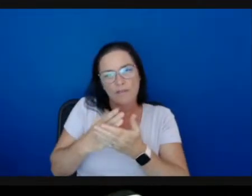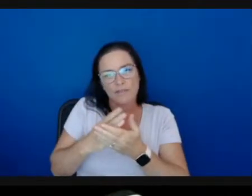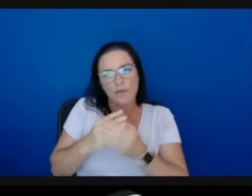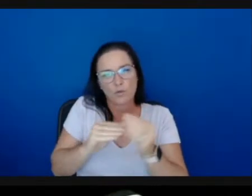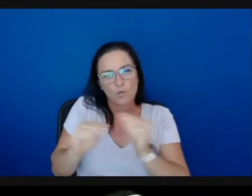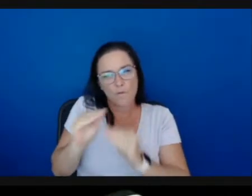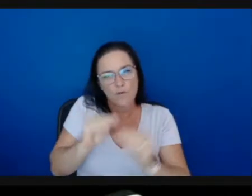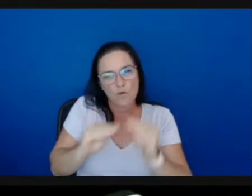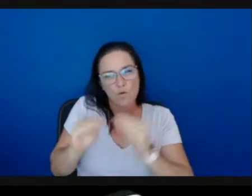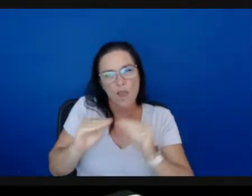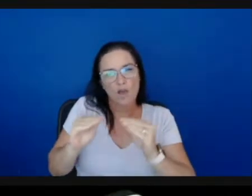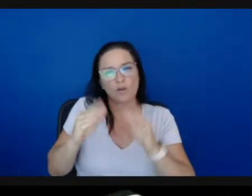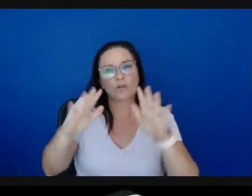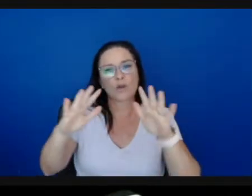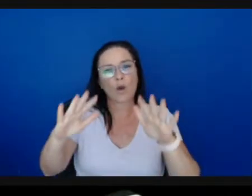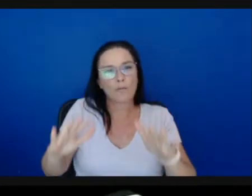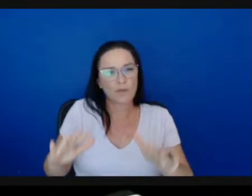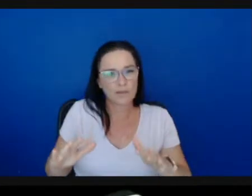stopped moving yet.